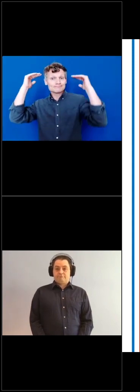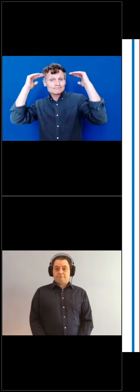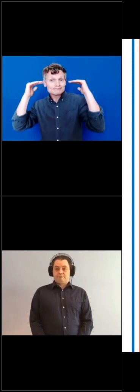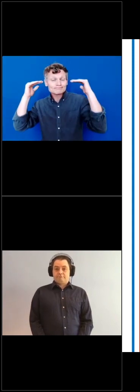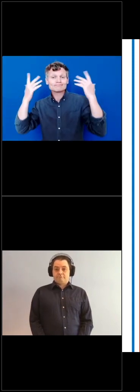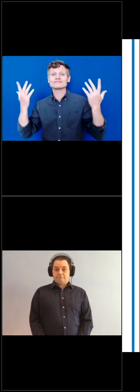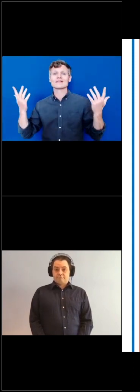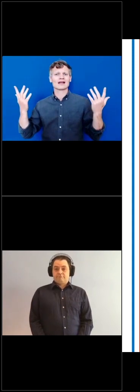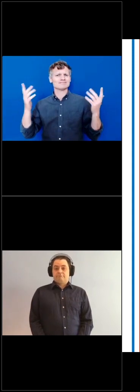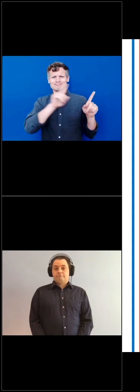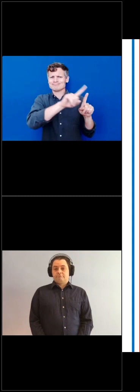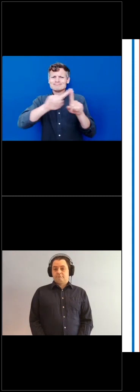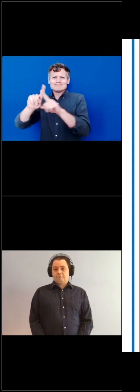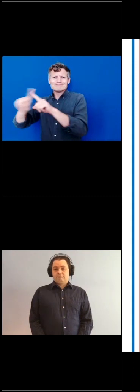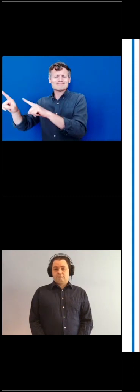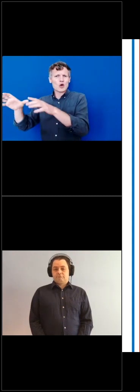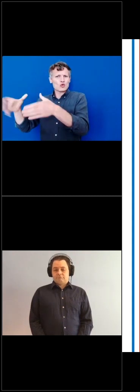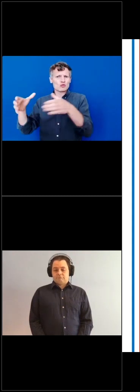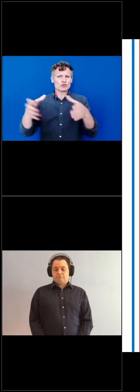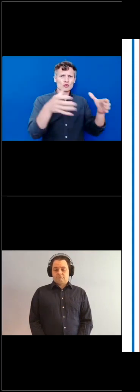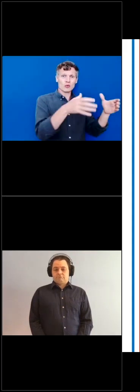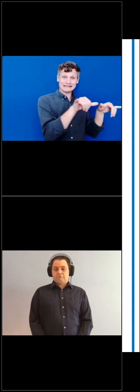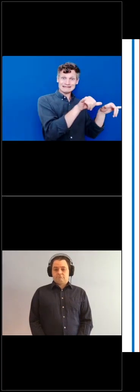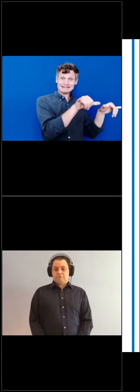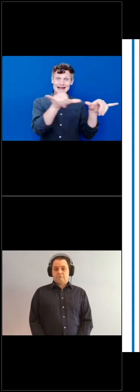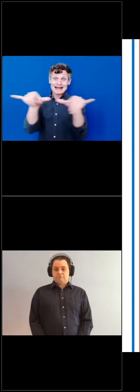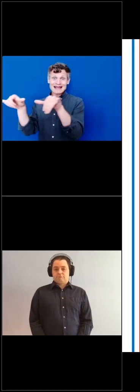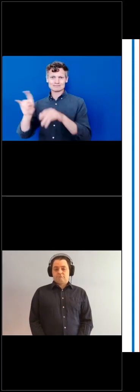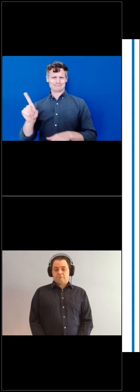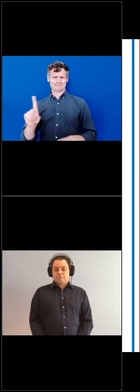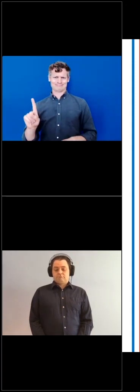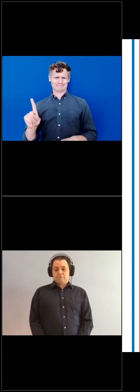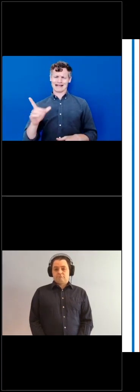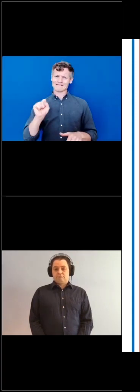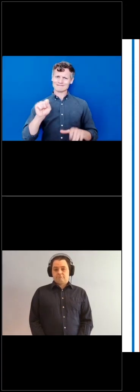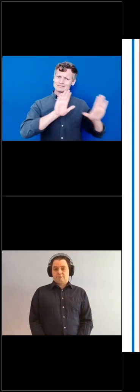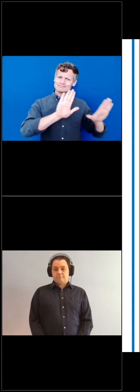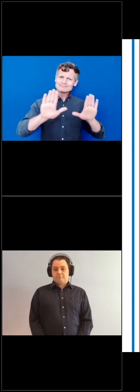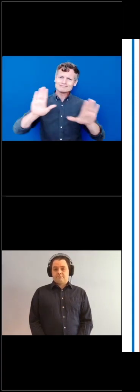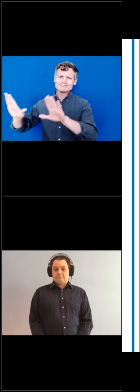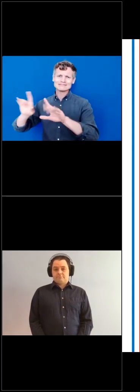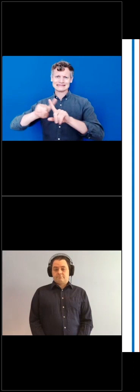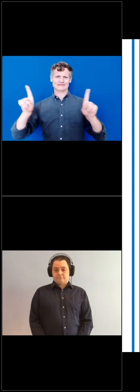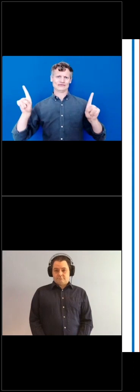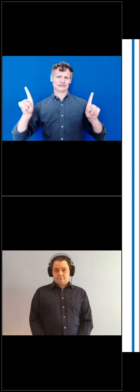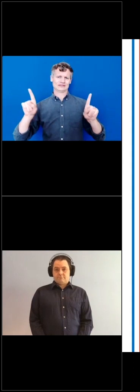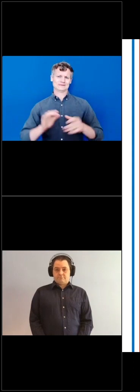which interact with the environment, which are then make issues